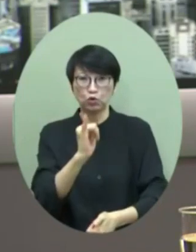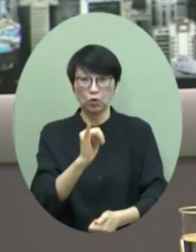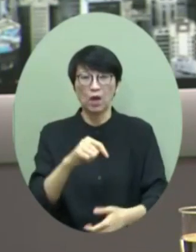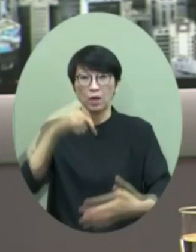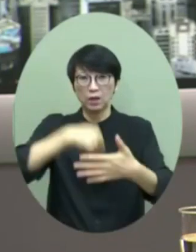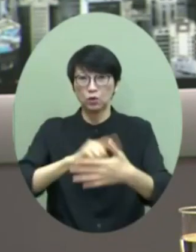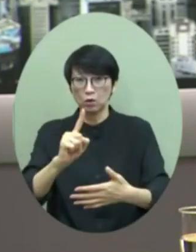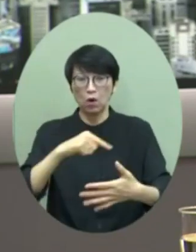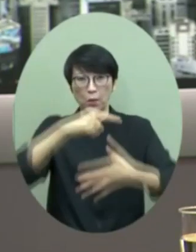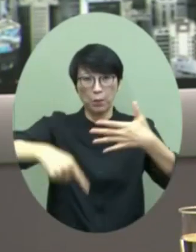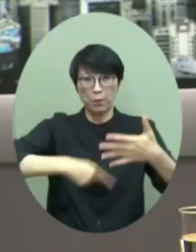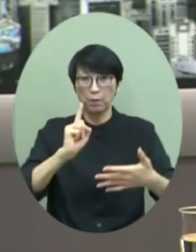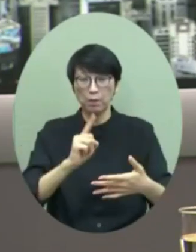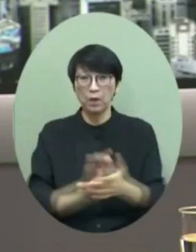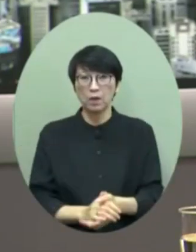or